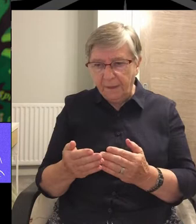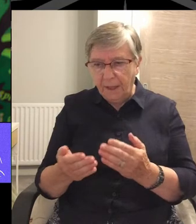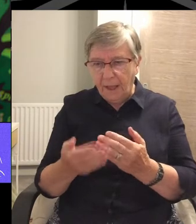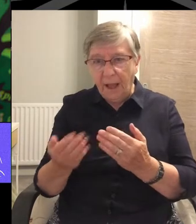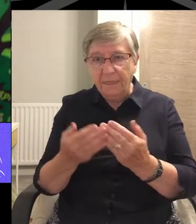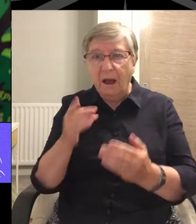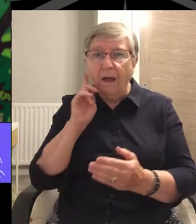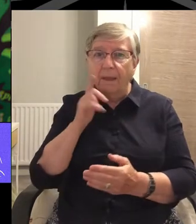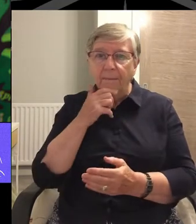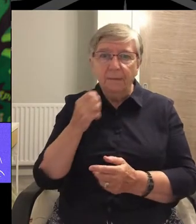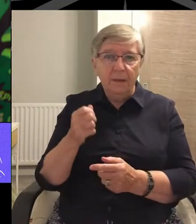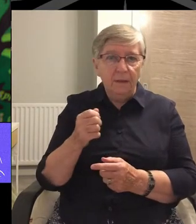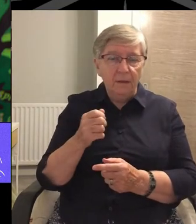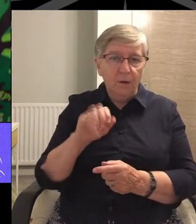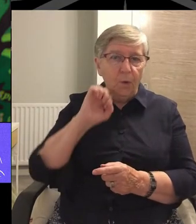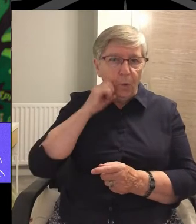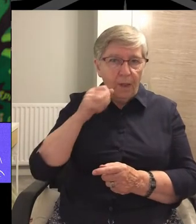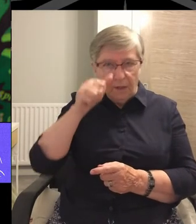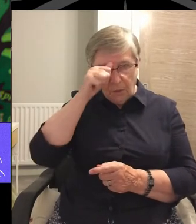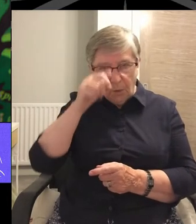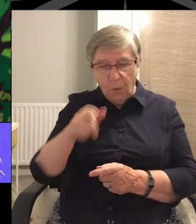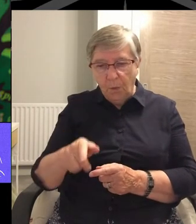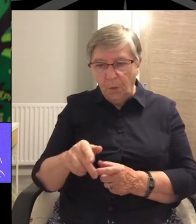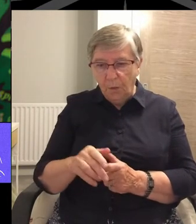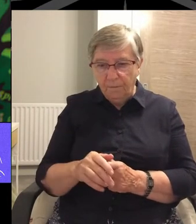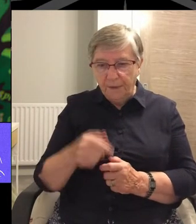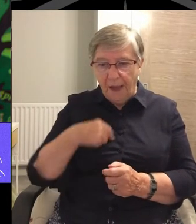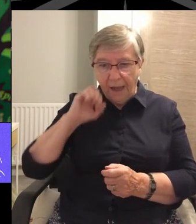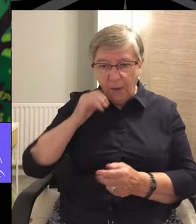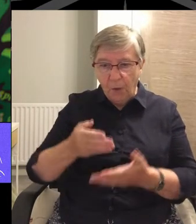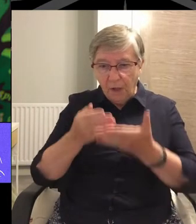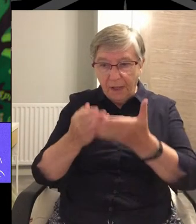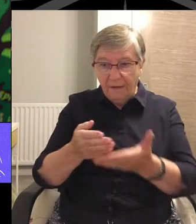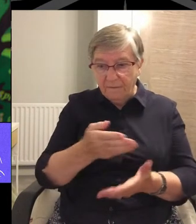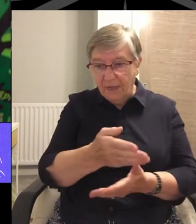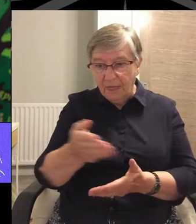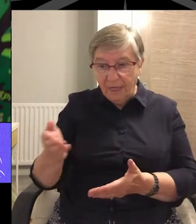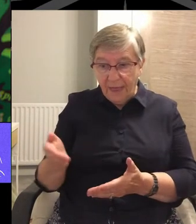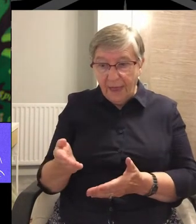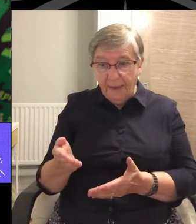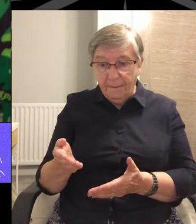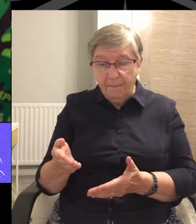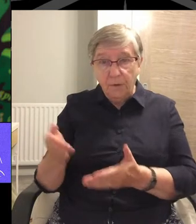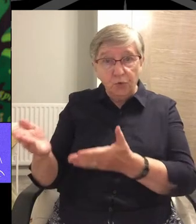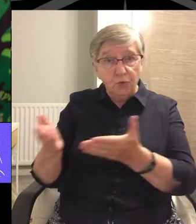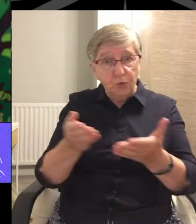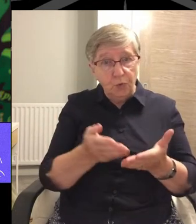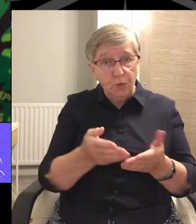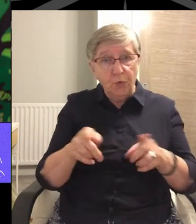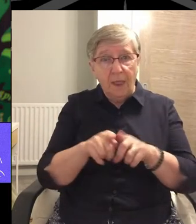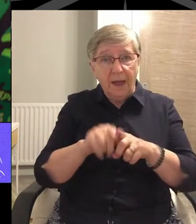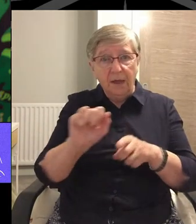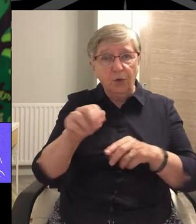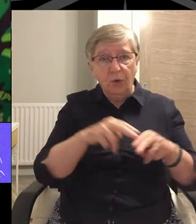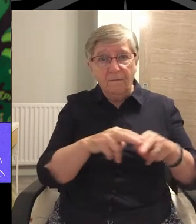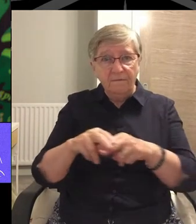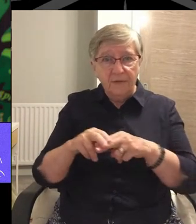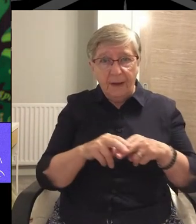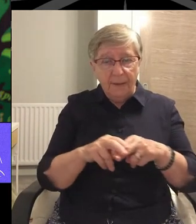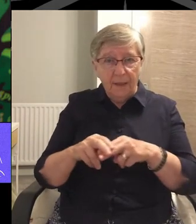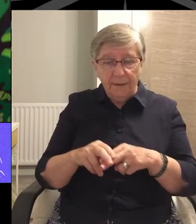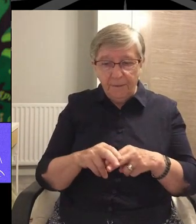and those who are younger. I will give them to you as daughters, but not on the basis of my covenant with